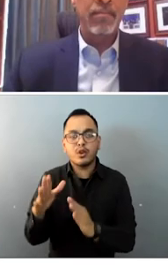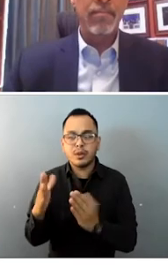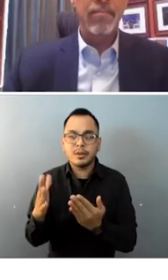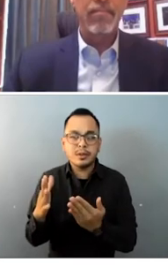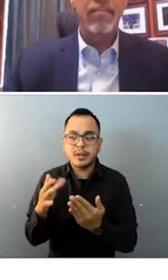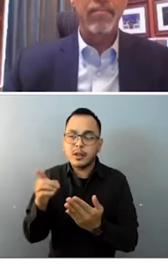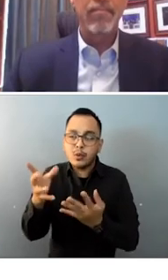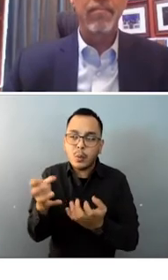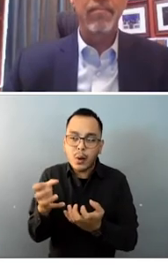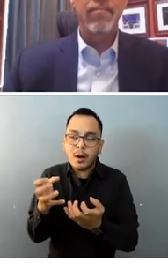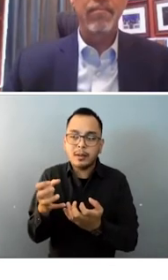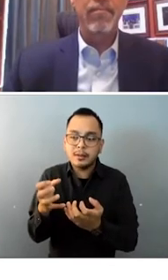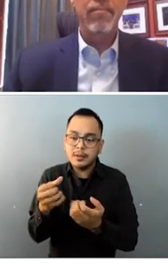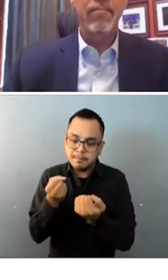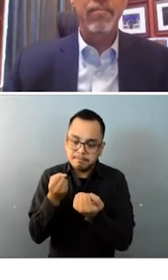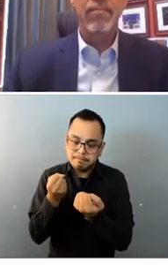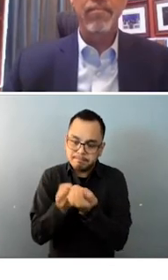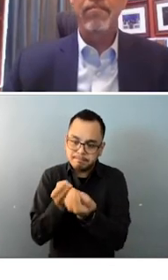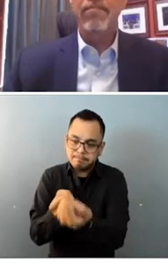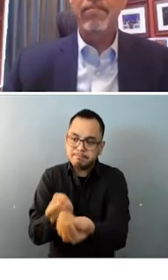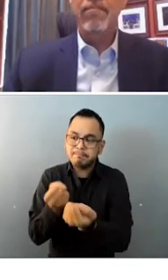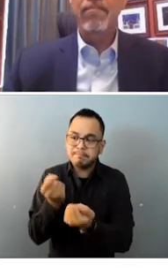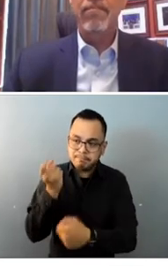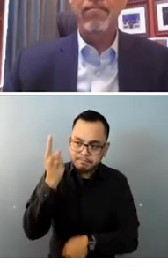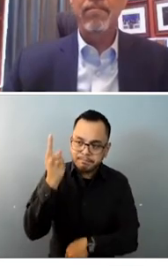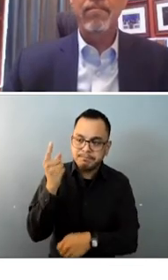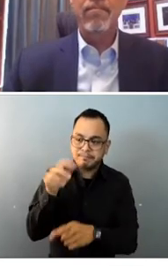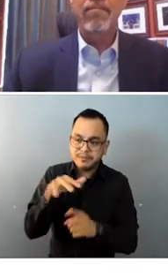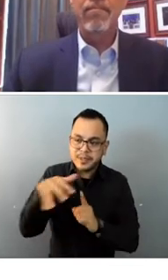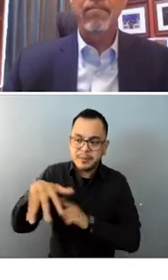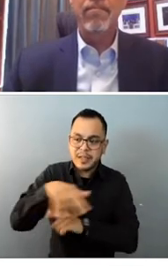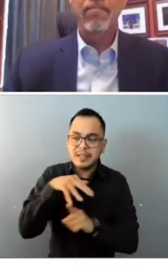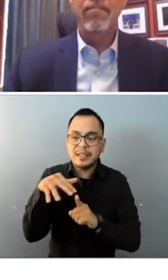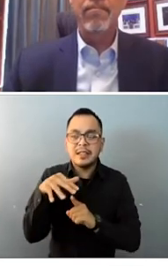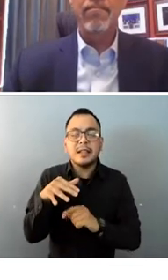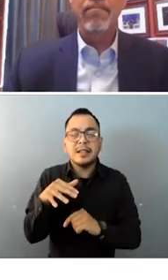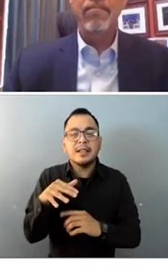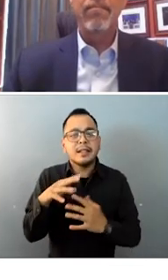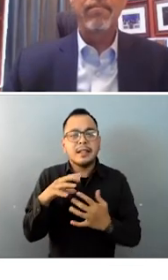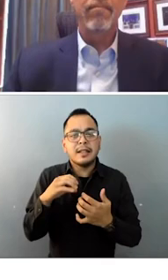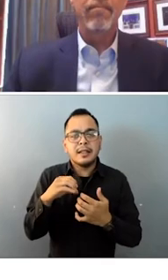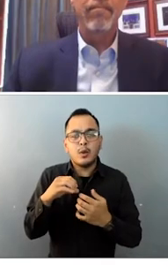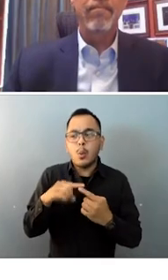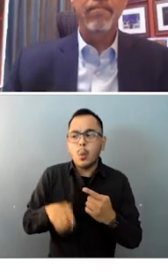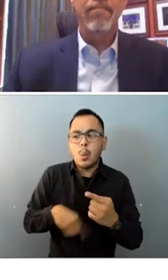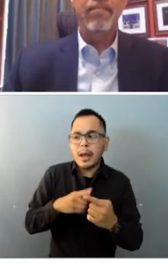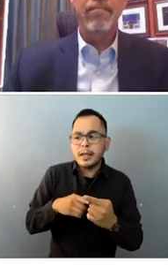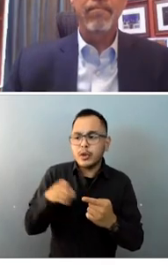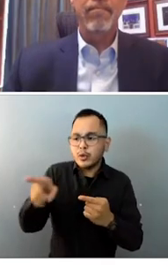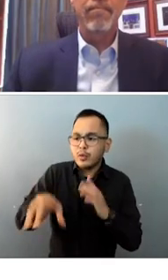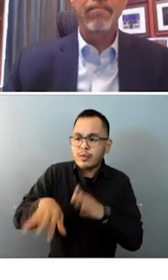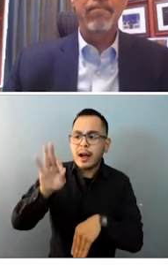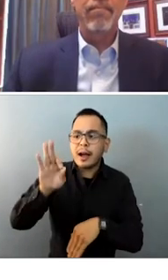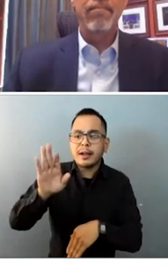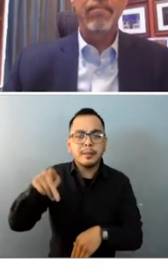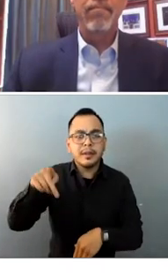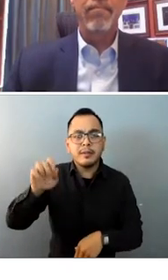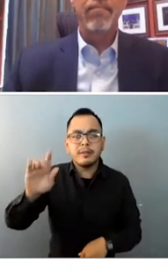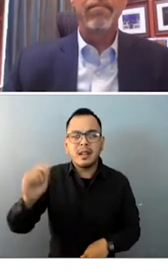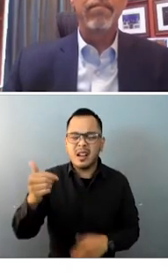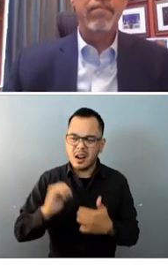be a space of advocacy and of understanding. How and when did you first find